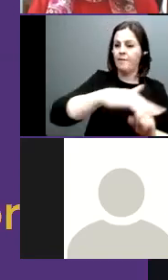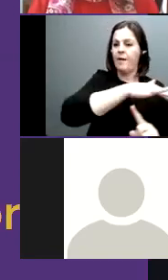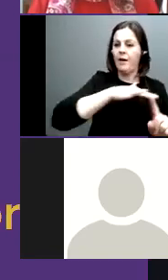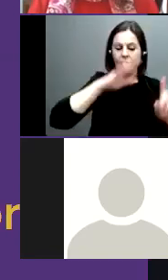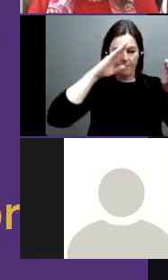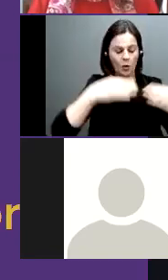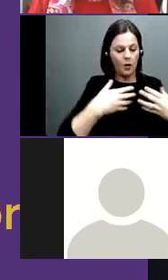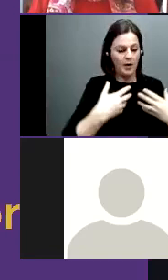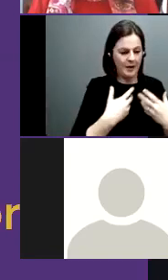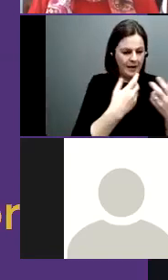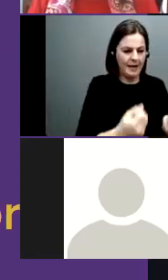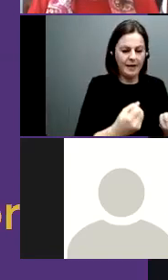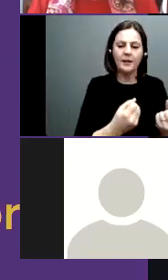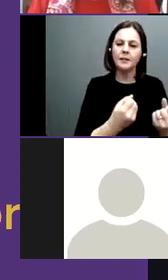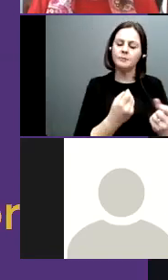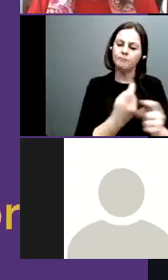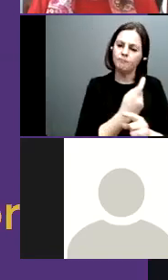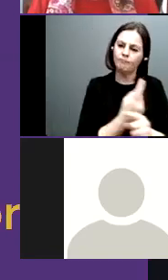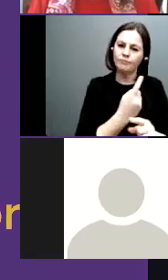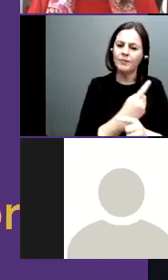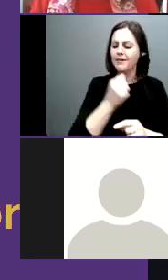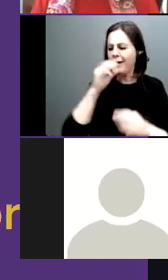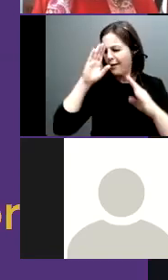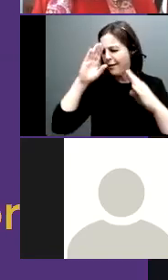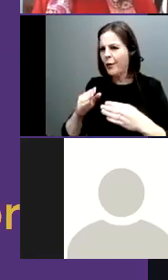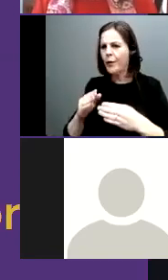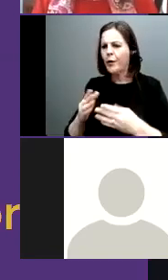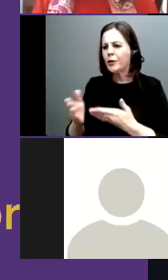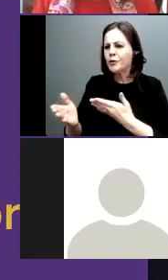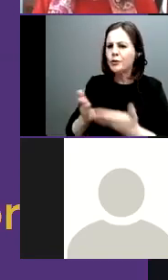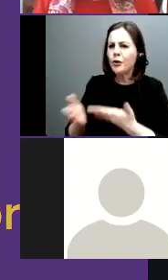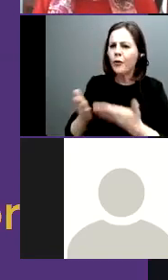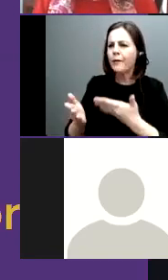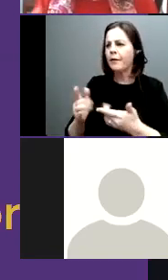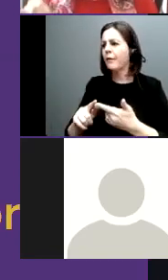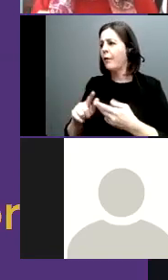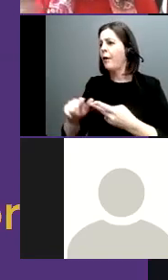than practices or services that may inadvertently